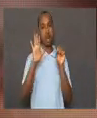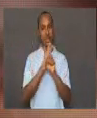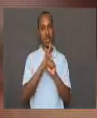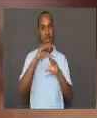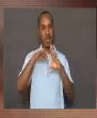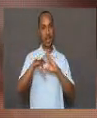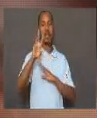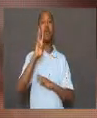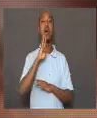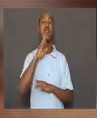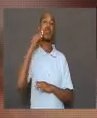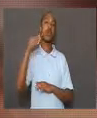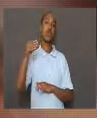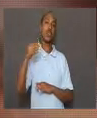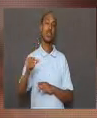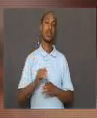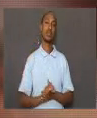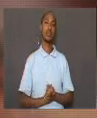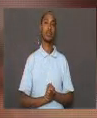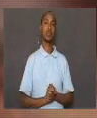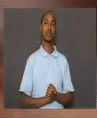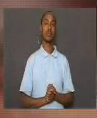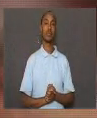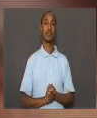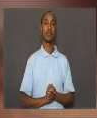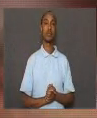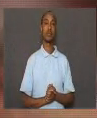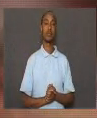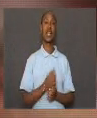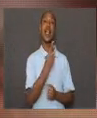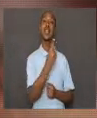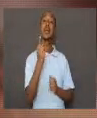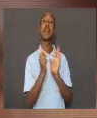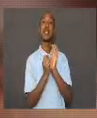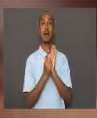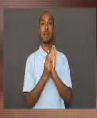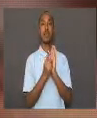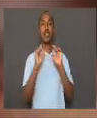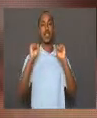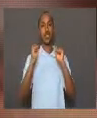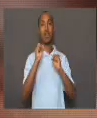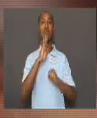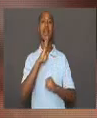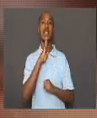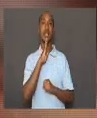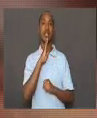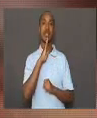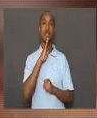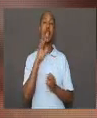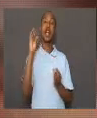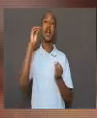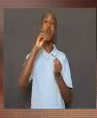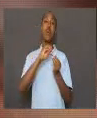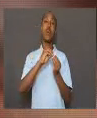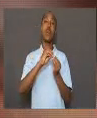completely in water solutions. Some examples of strong bases